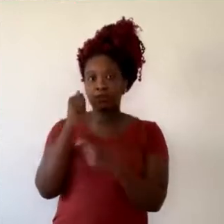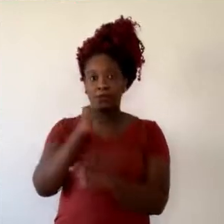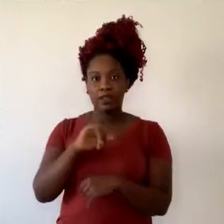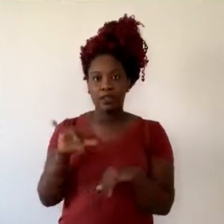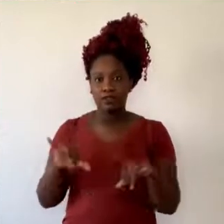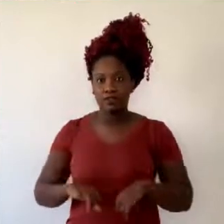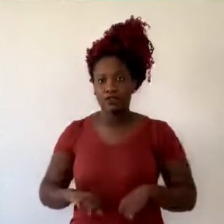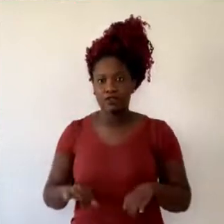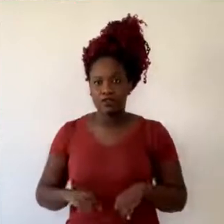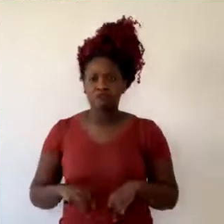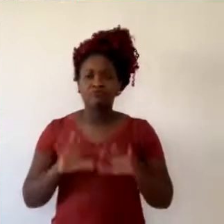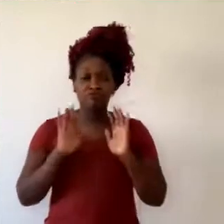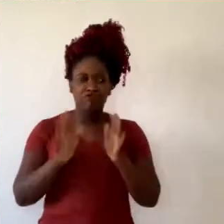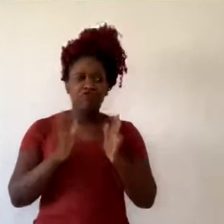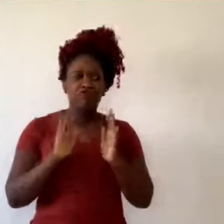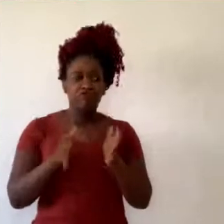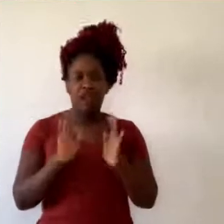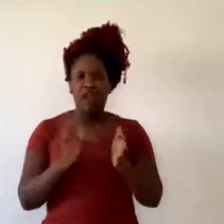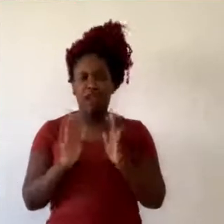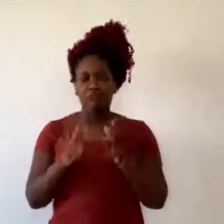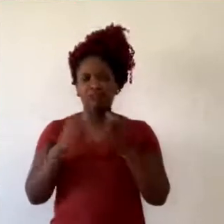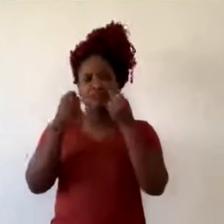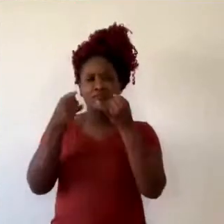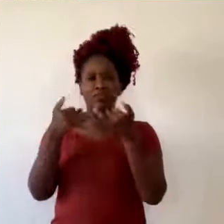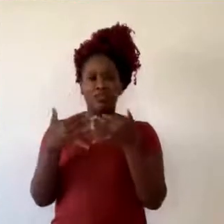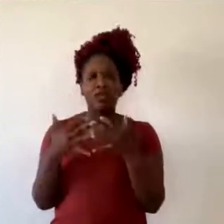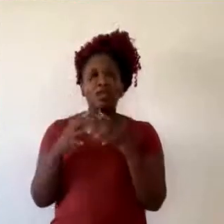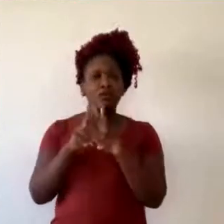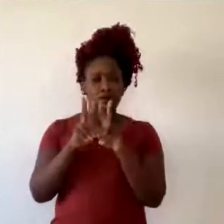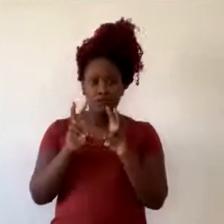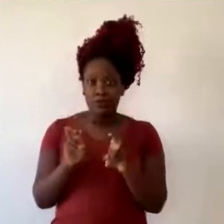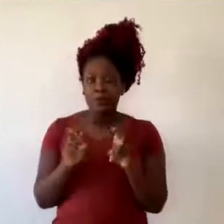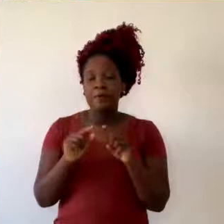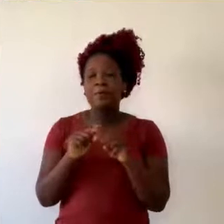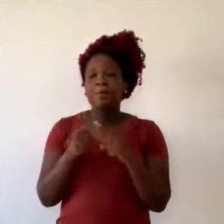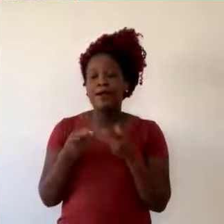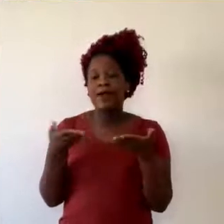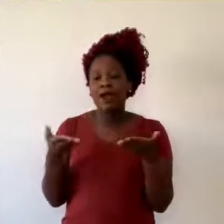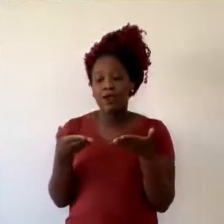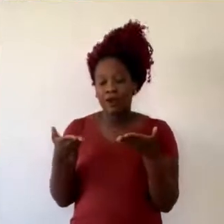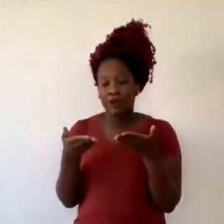to the issues of violence that women need to endure.